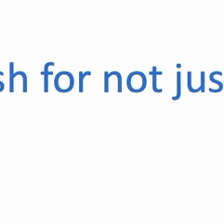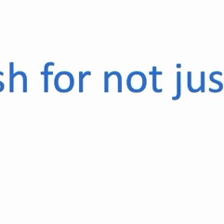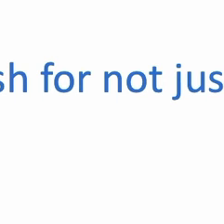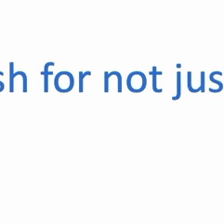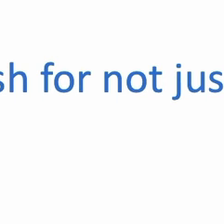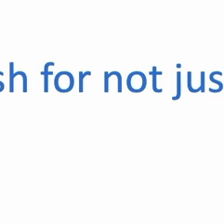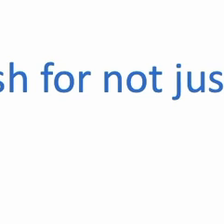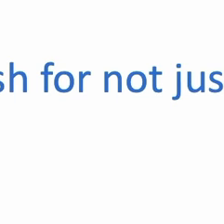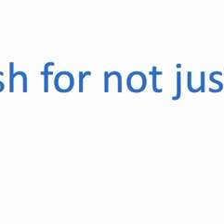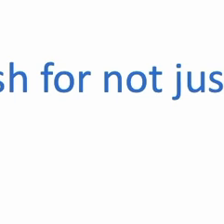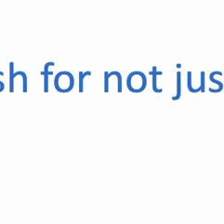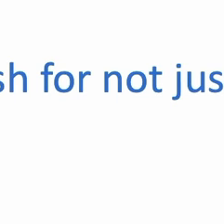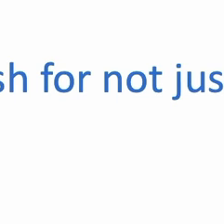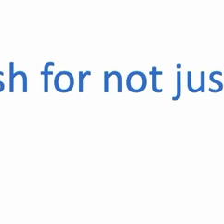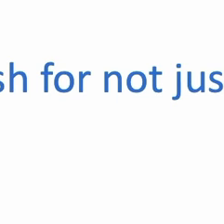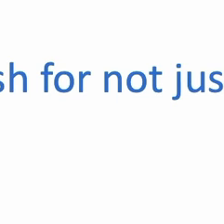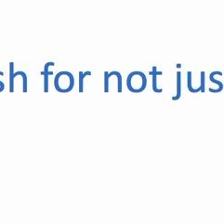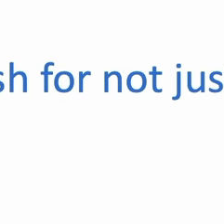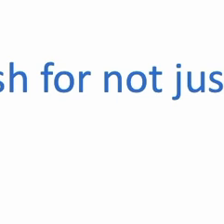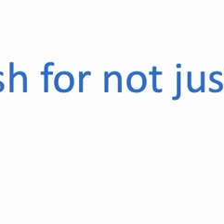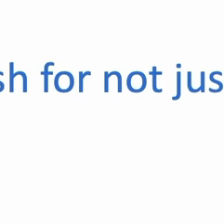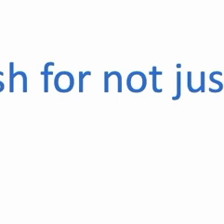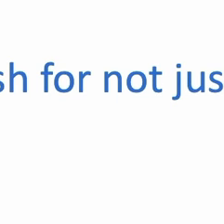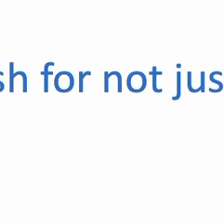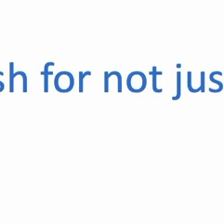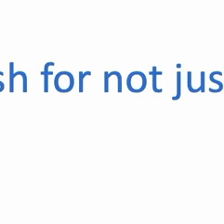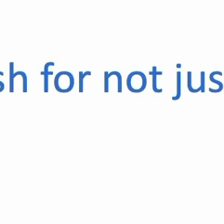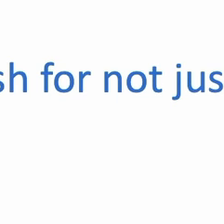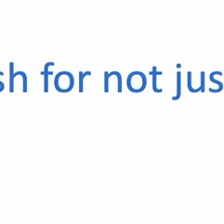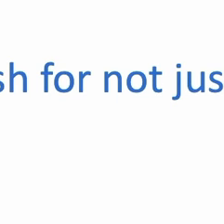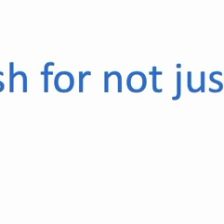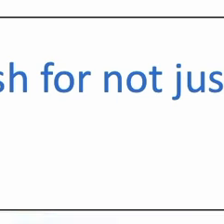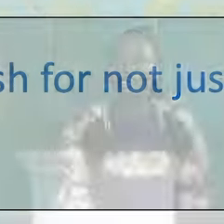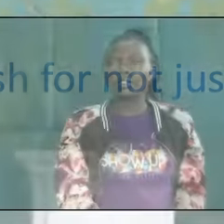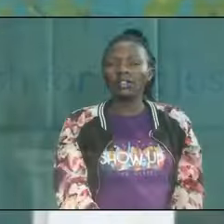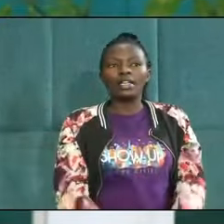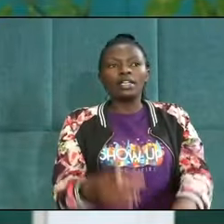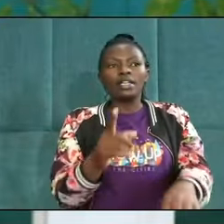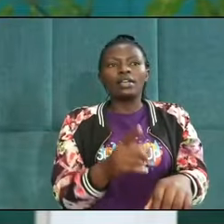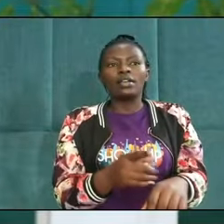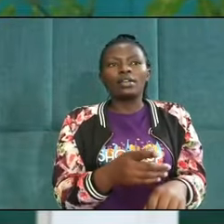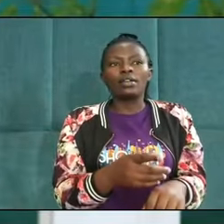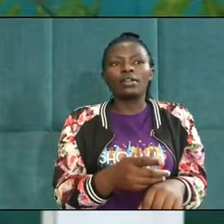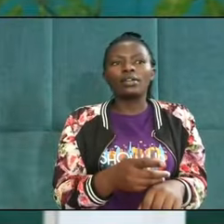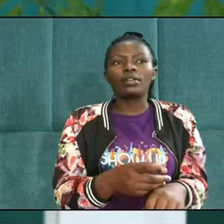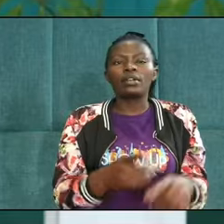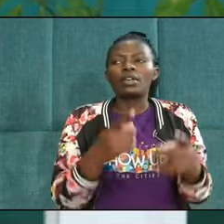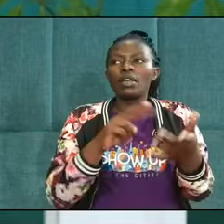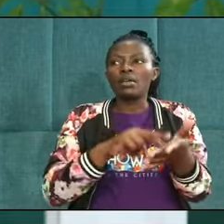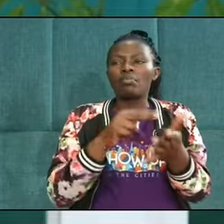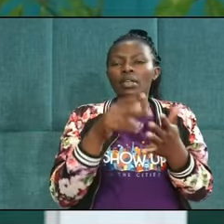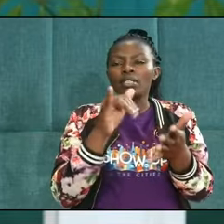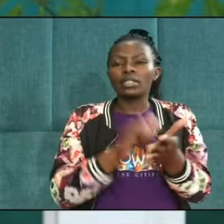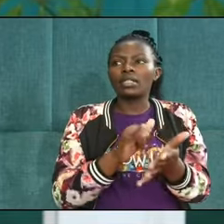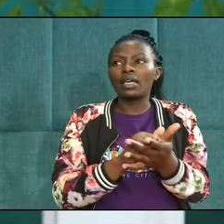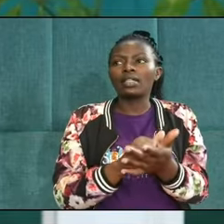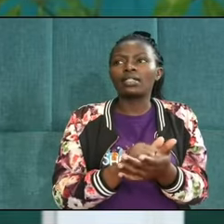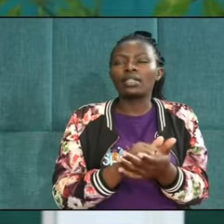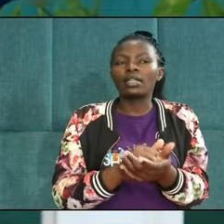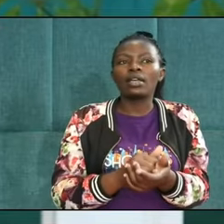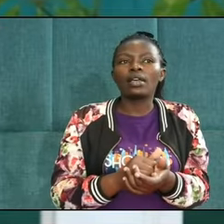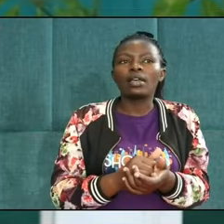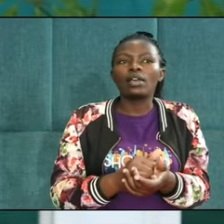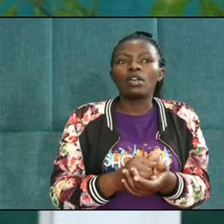a covenant. And you know what a contract is? A contract is, when you do this, I will do this. If you fail to do